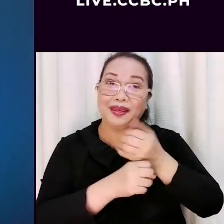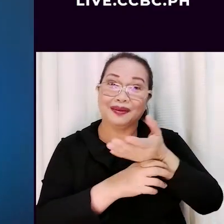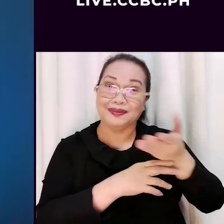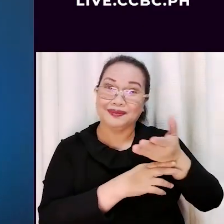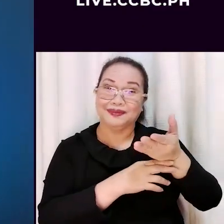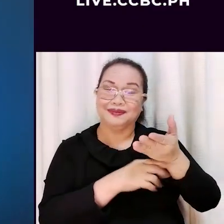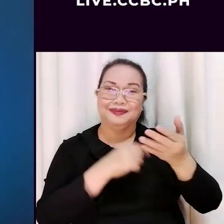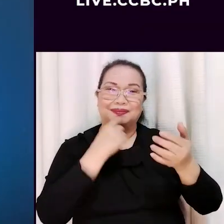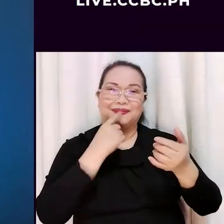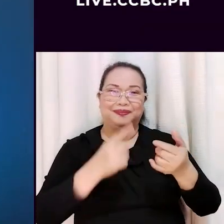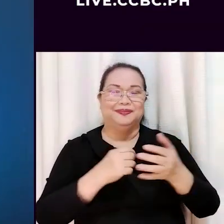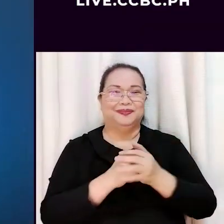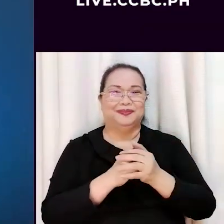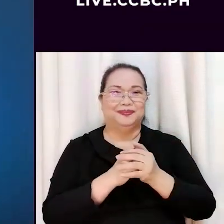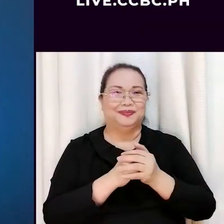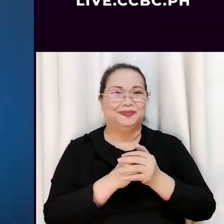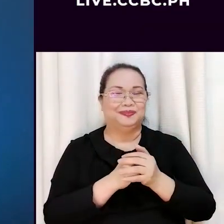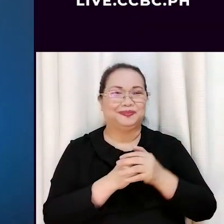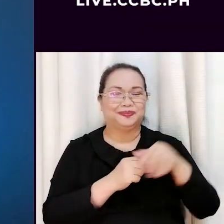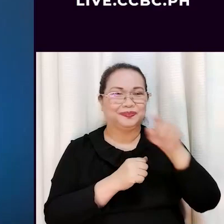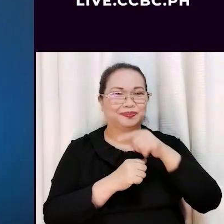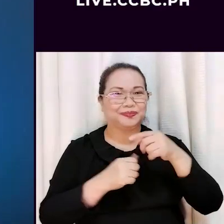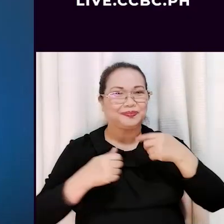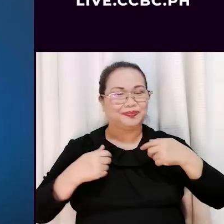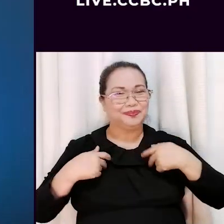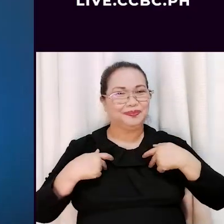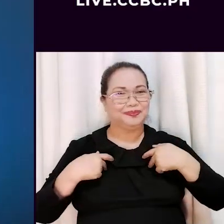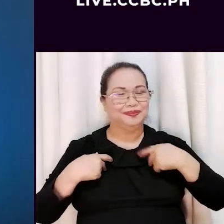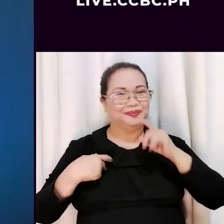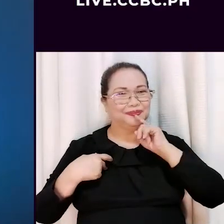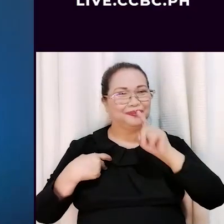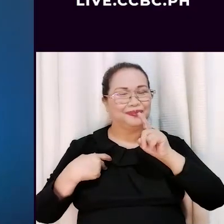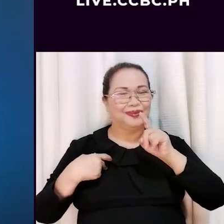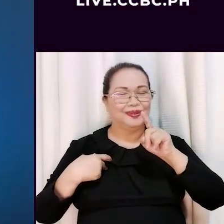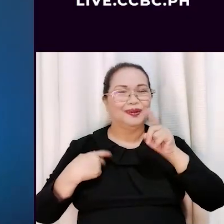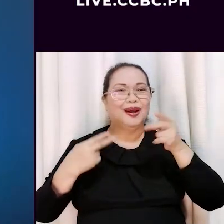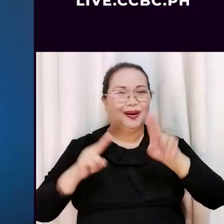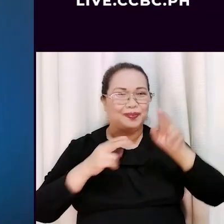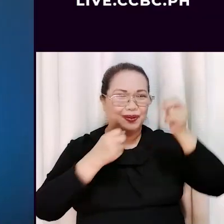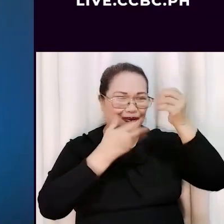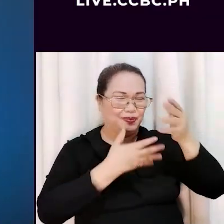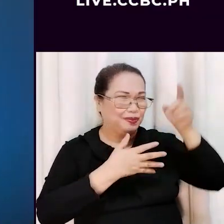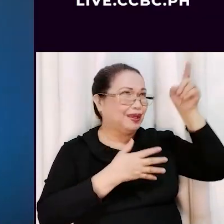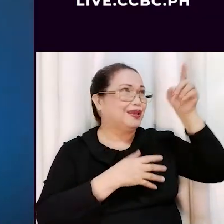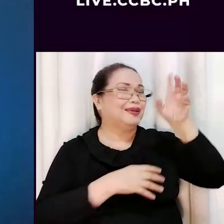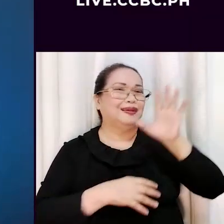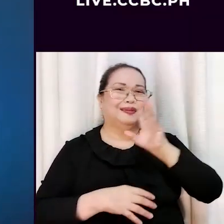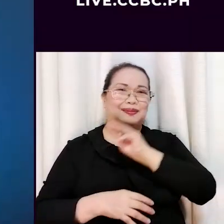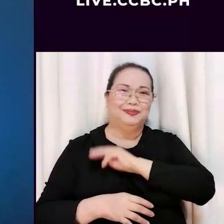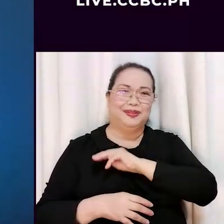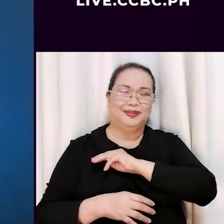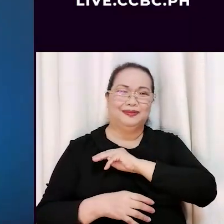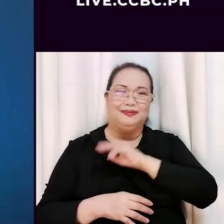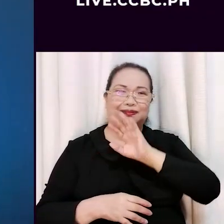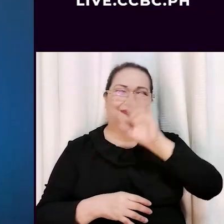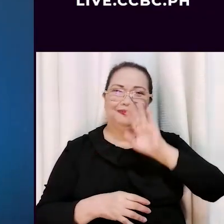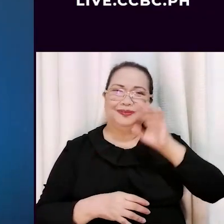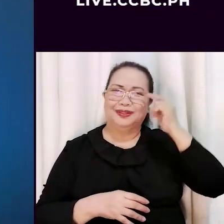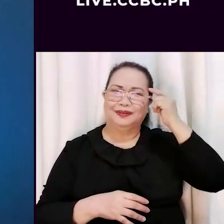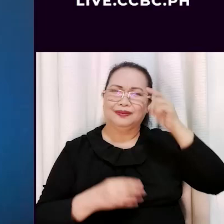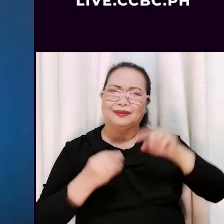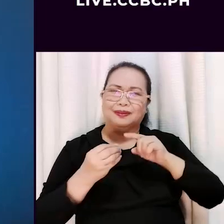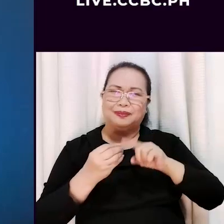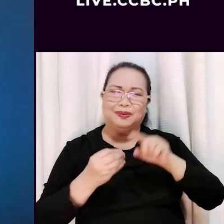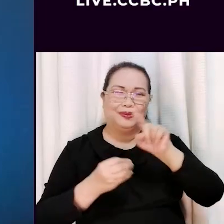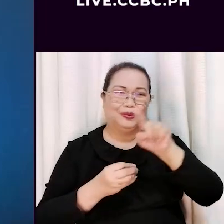itong action point natin, when we have affliction, fulfill the mission. You ever thought about this? Ay,